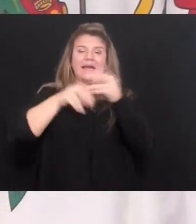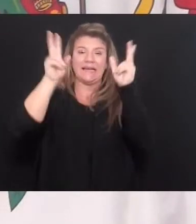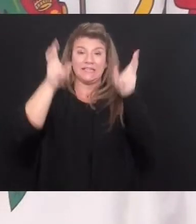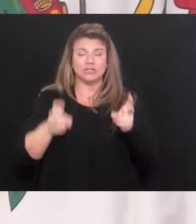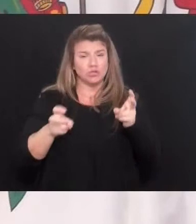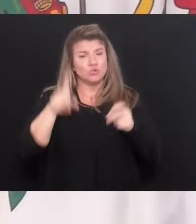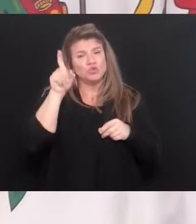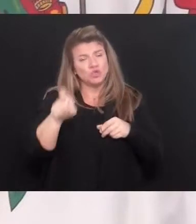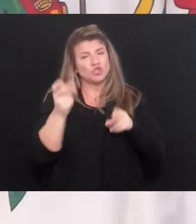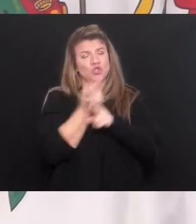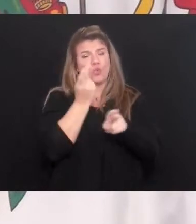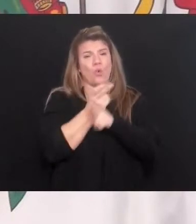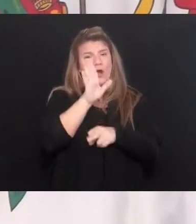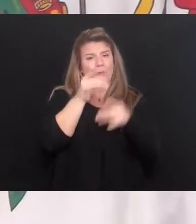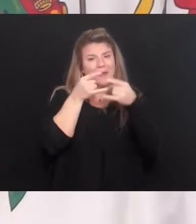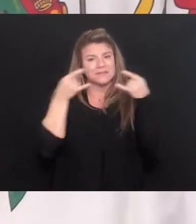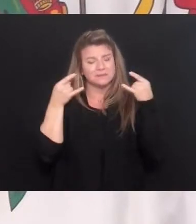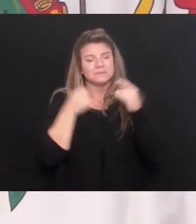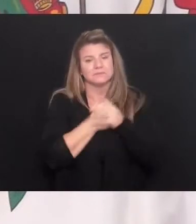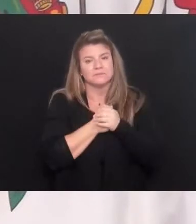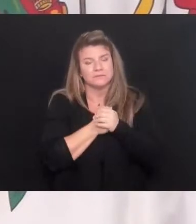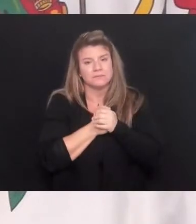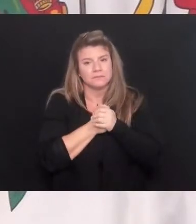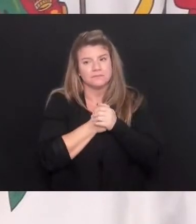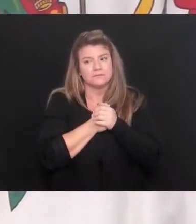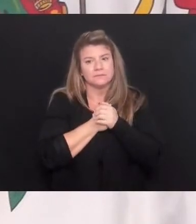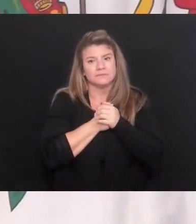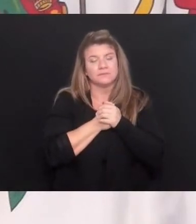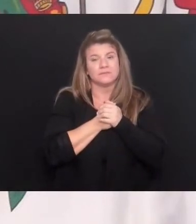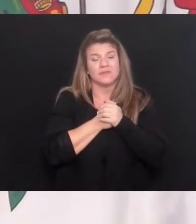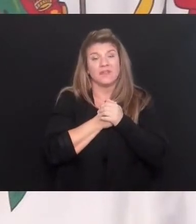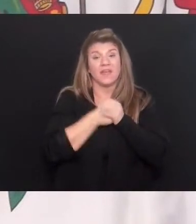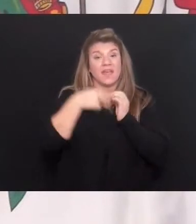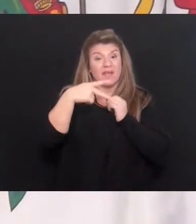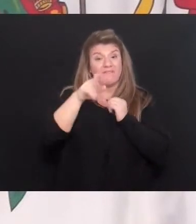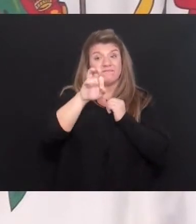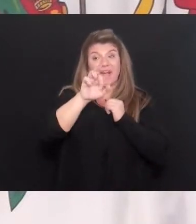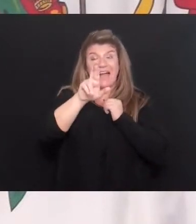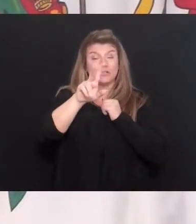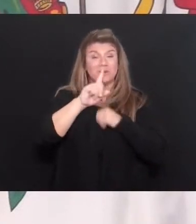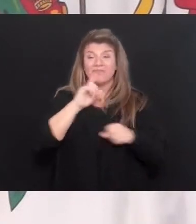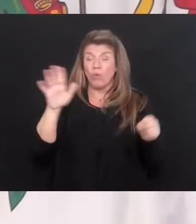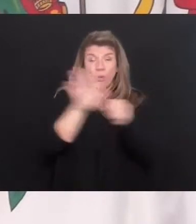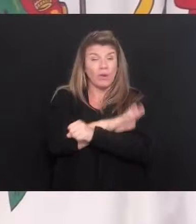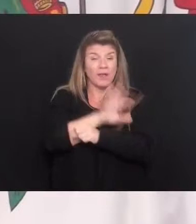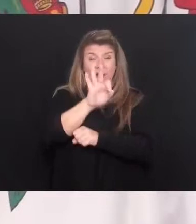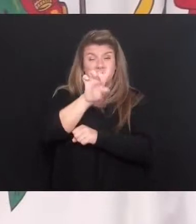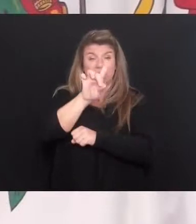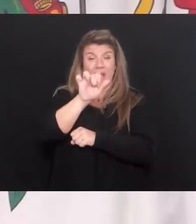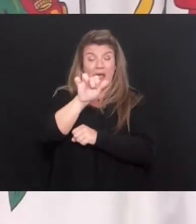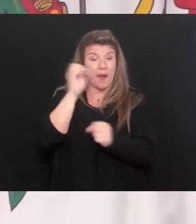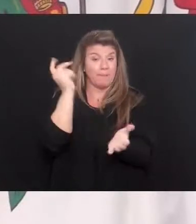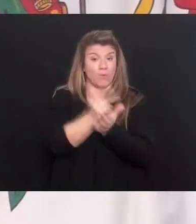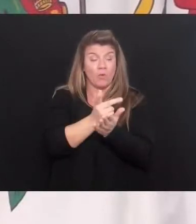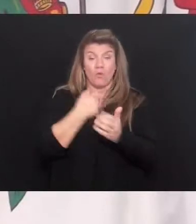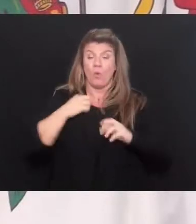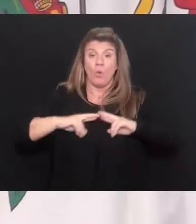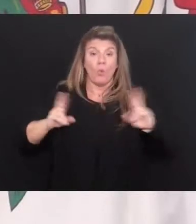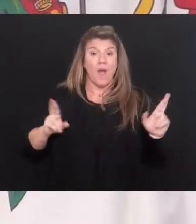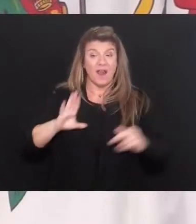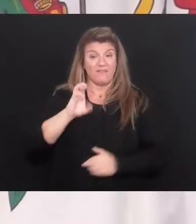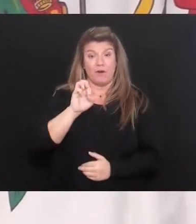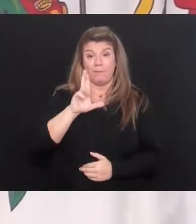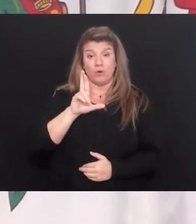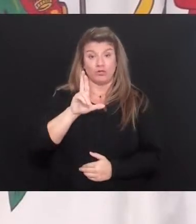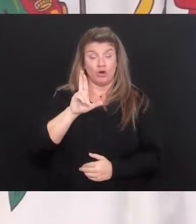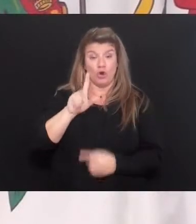wearing a mask. You know, Pfizer's FDA totally approved. We're ready to go on the booster stuff as soon as we